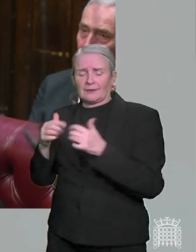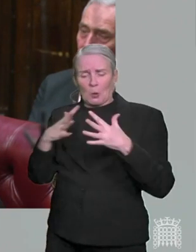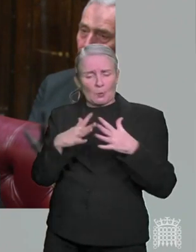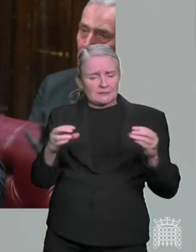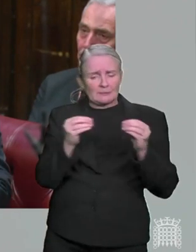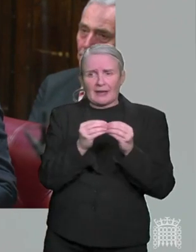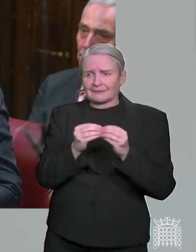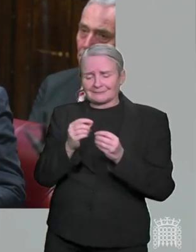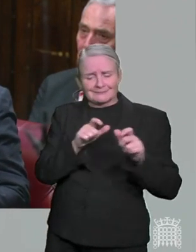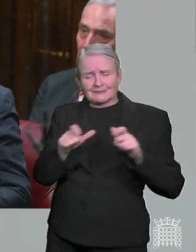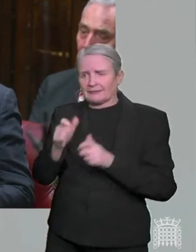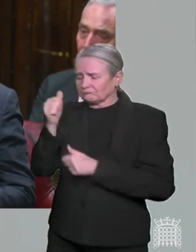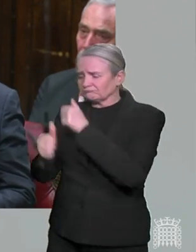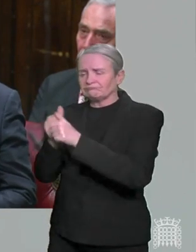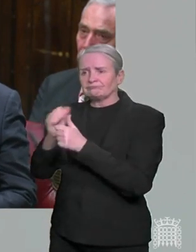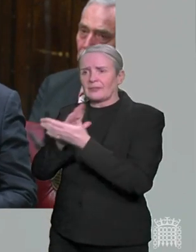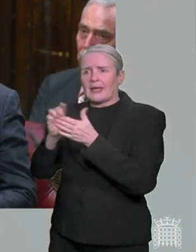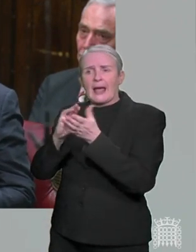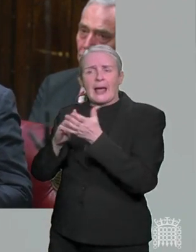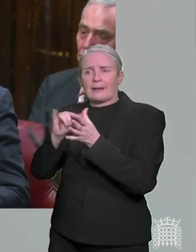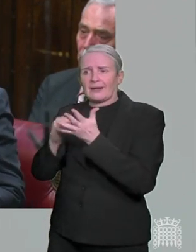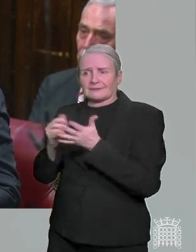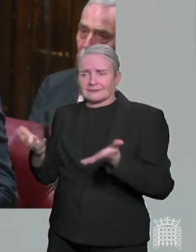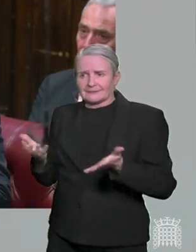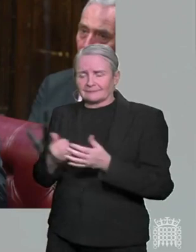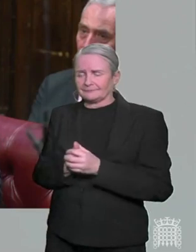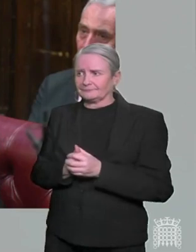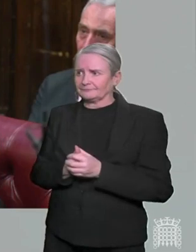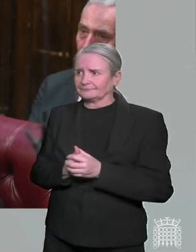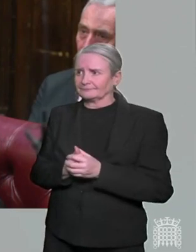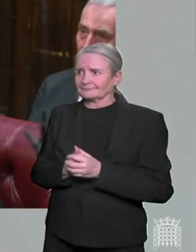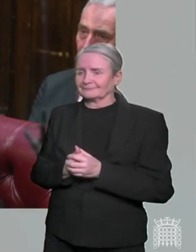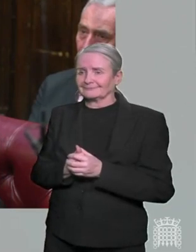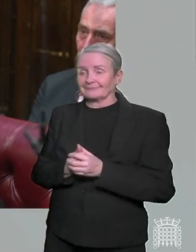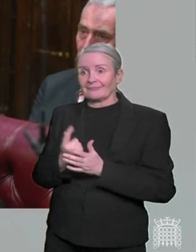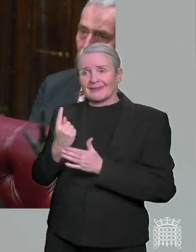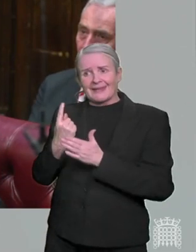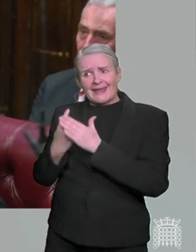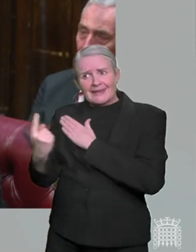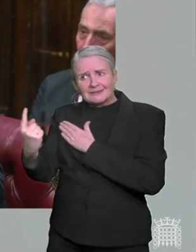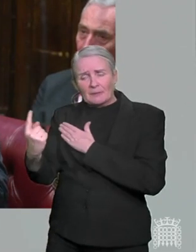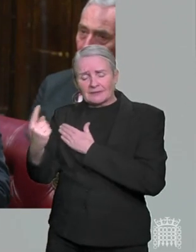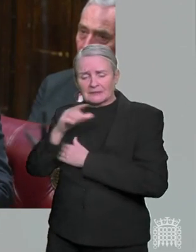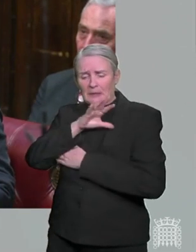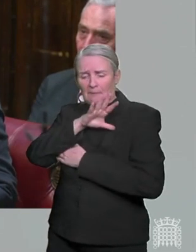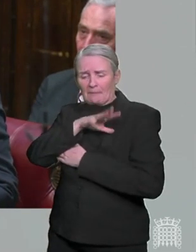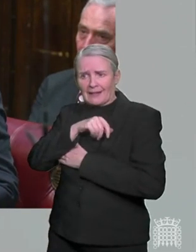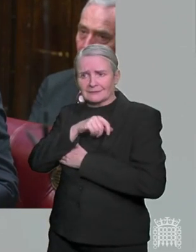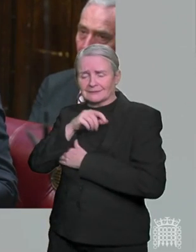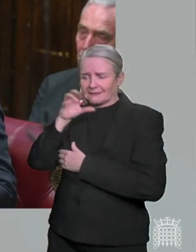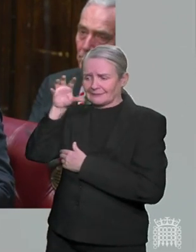Foreign Secretary is, how can we prevent an independent Palestinian state from being